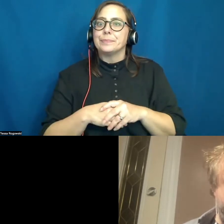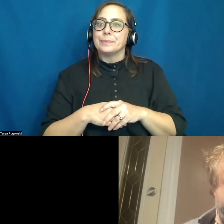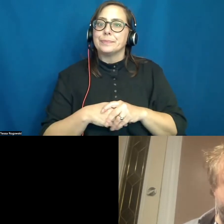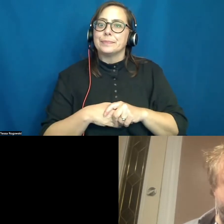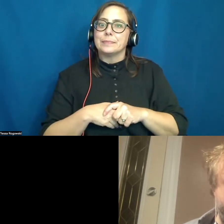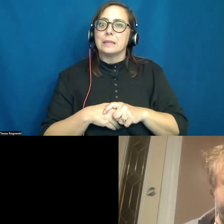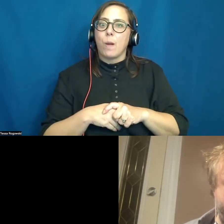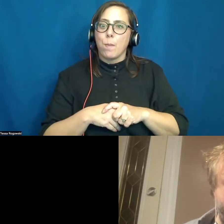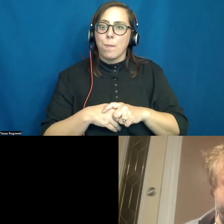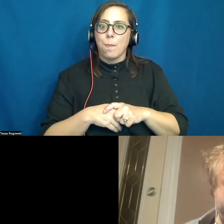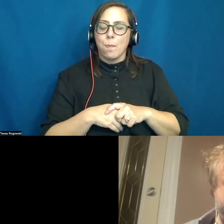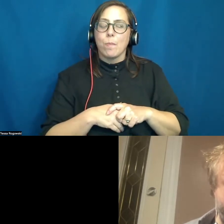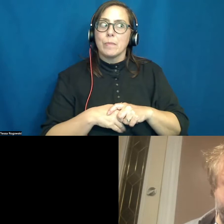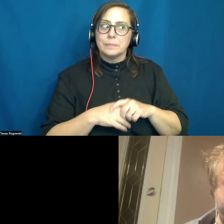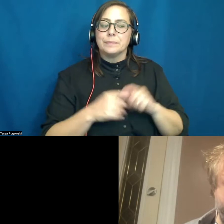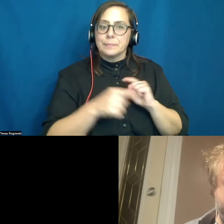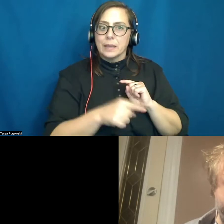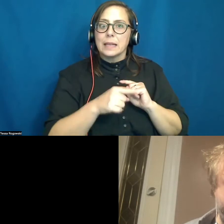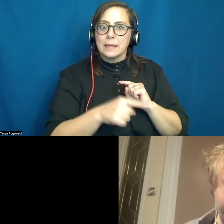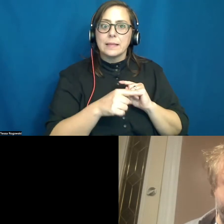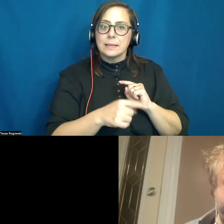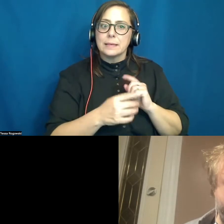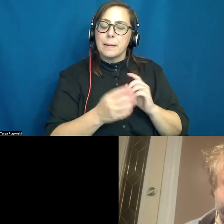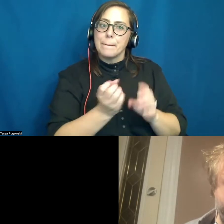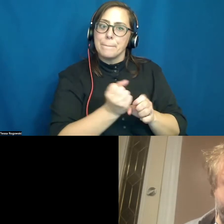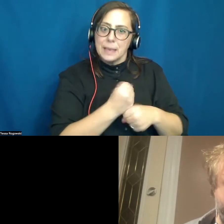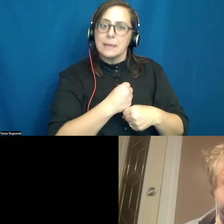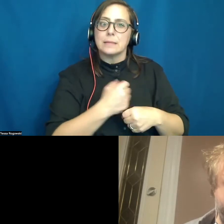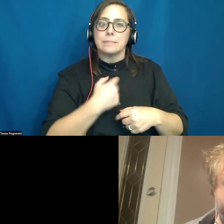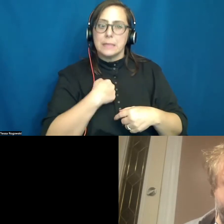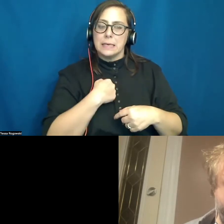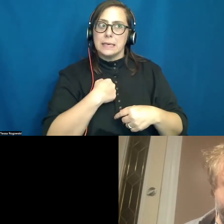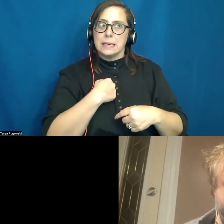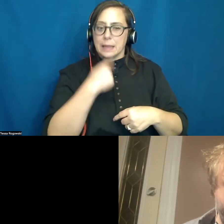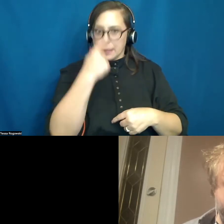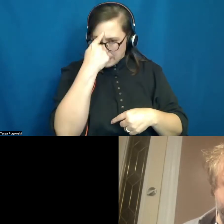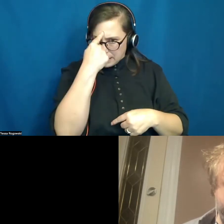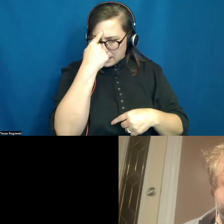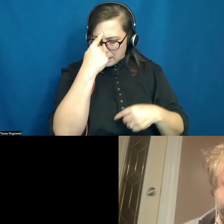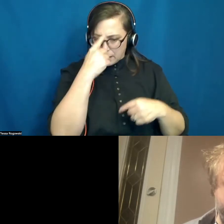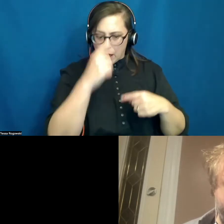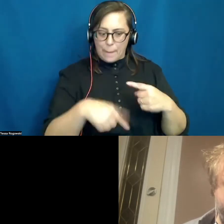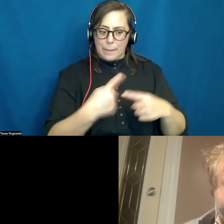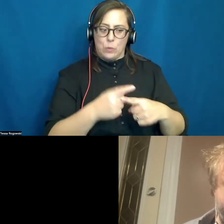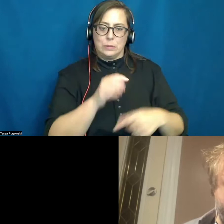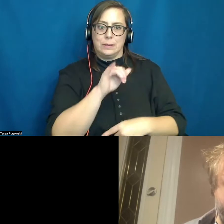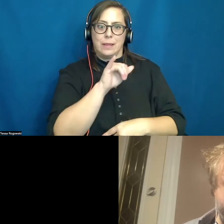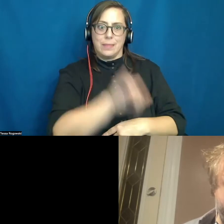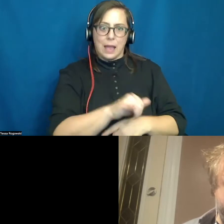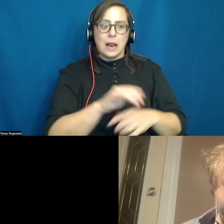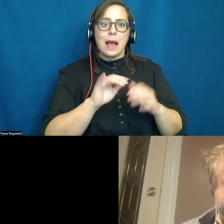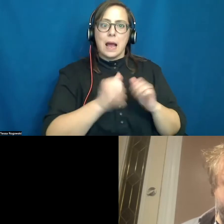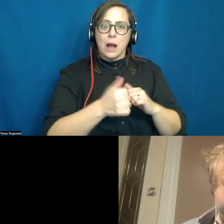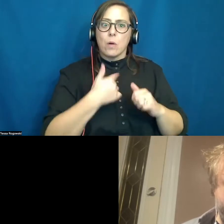it has caused me to, think about the object I created and